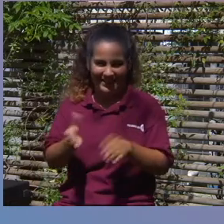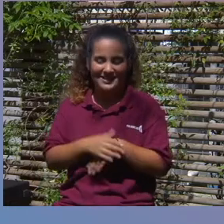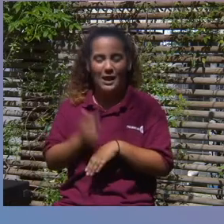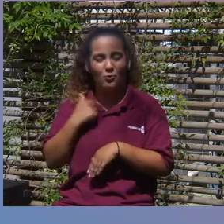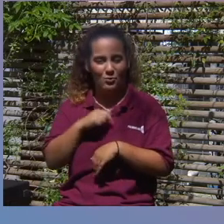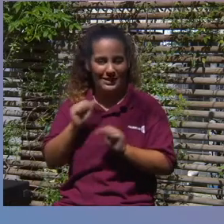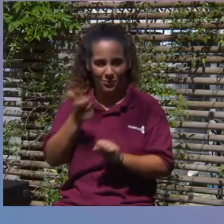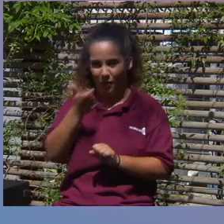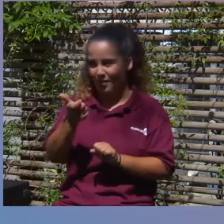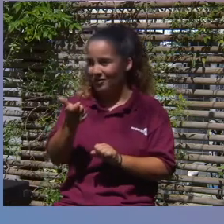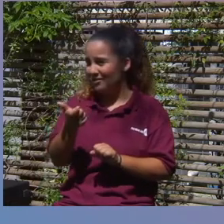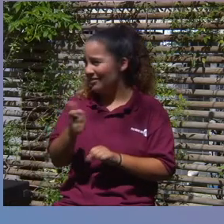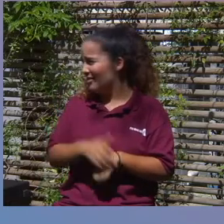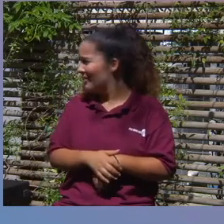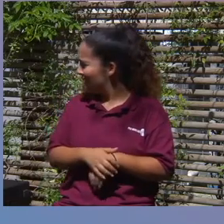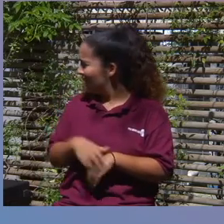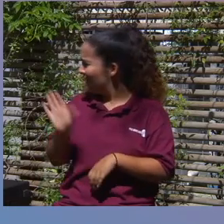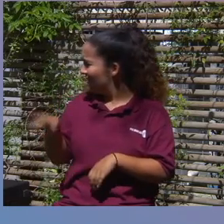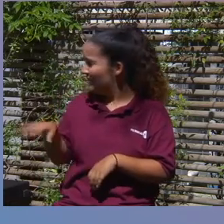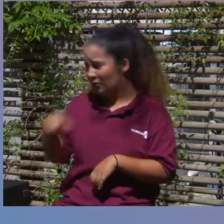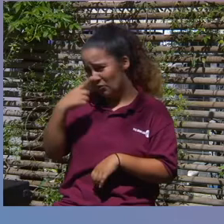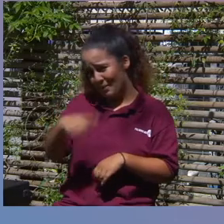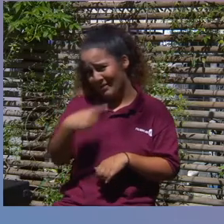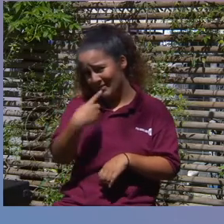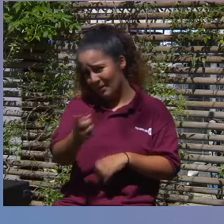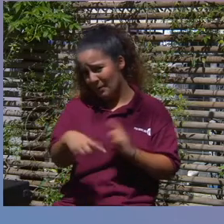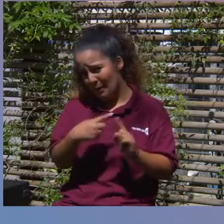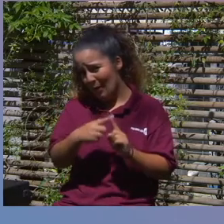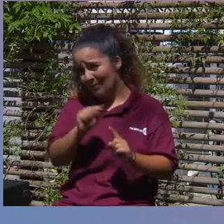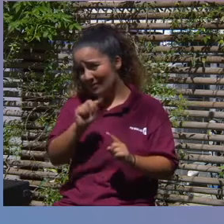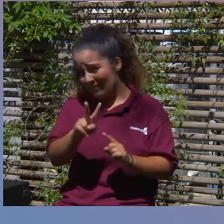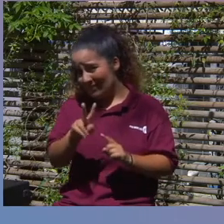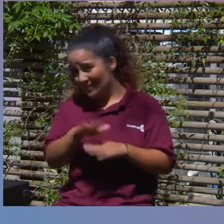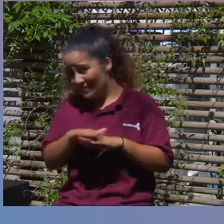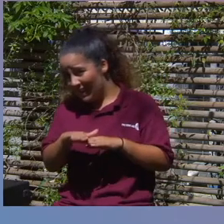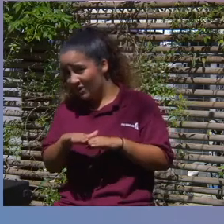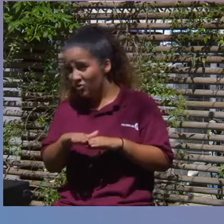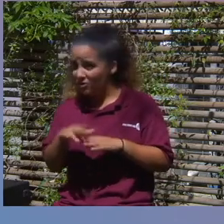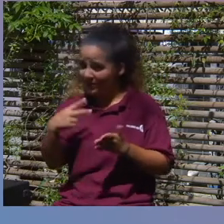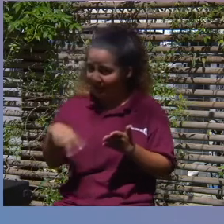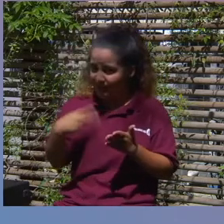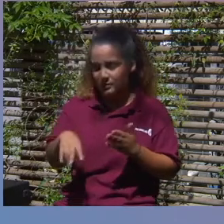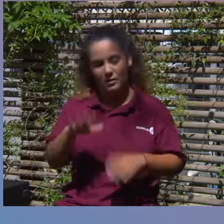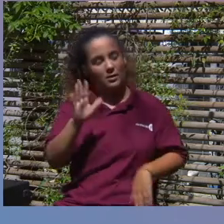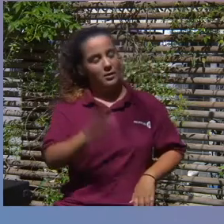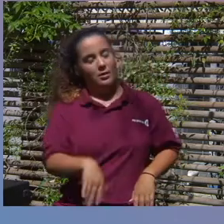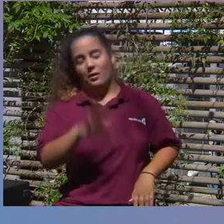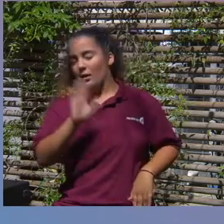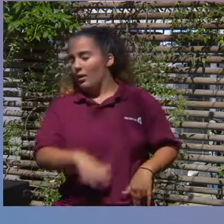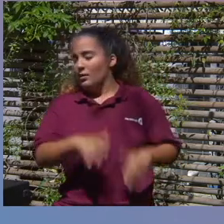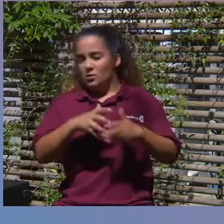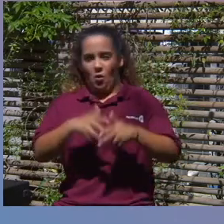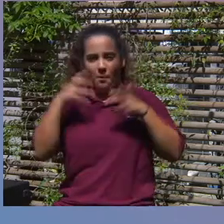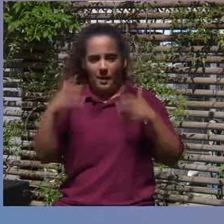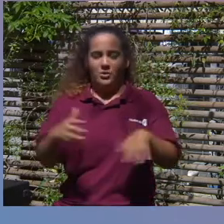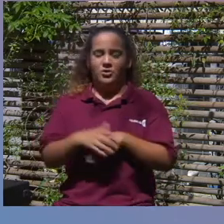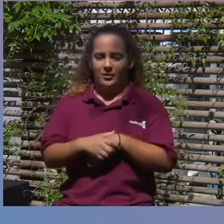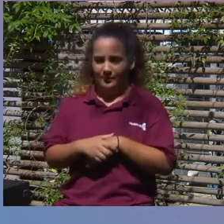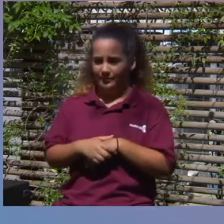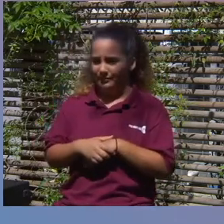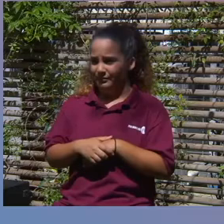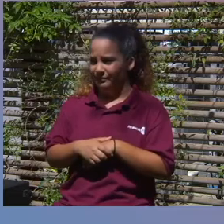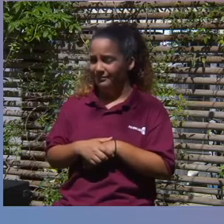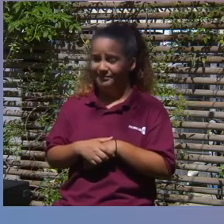watch. Yolo, tell them about TV, about stage. About dance, so much. So